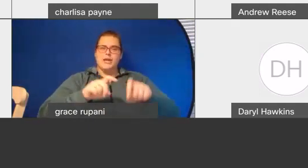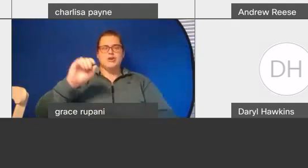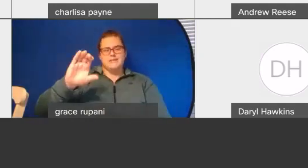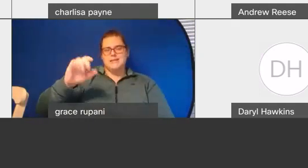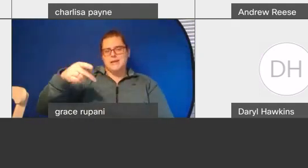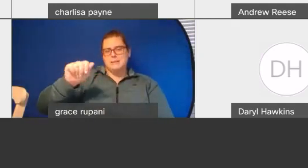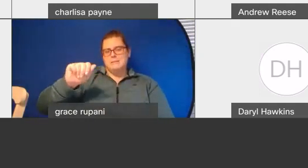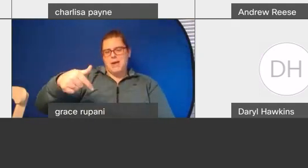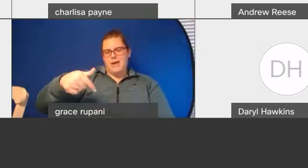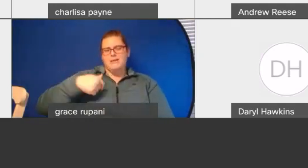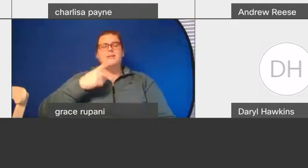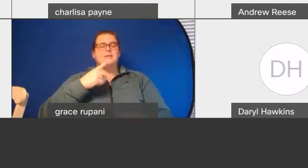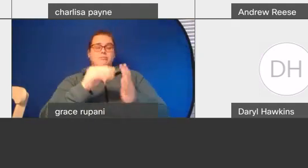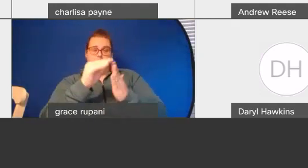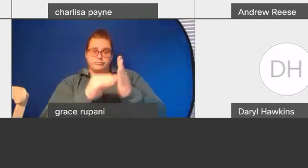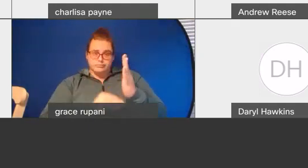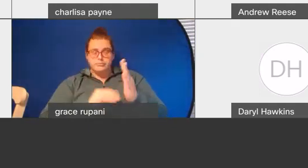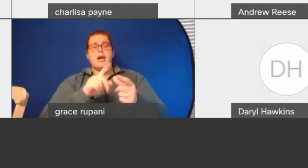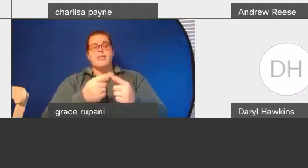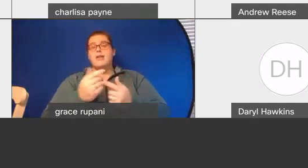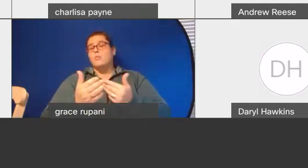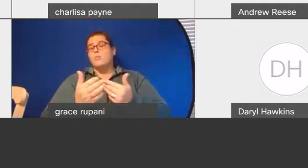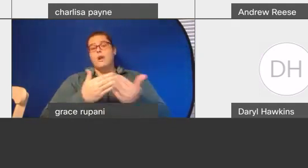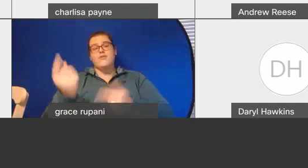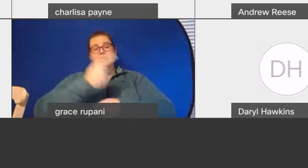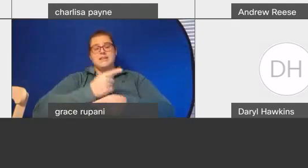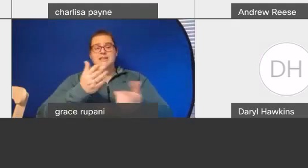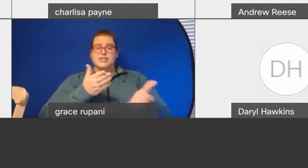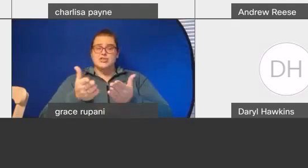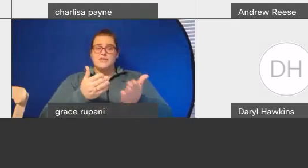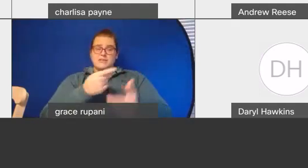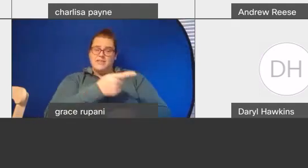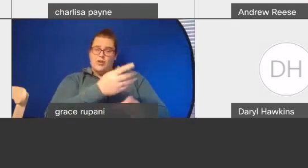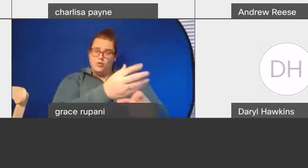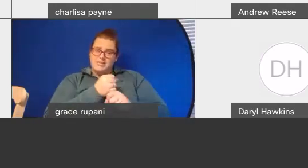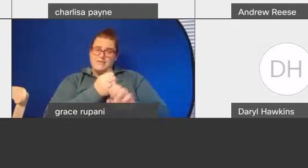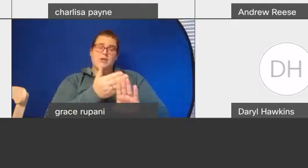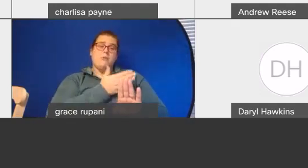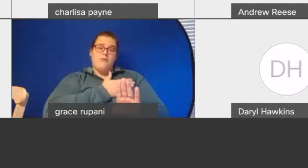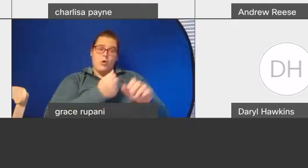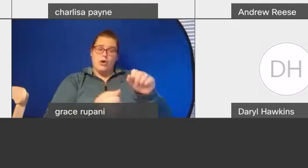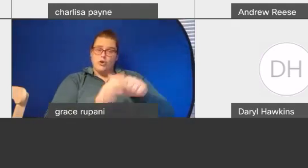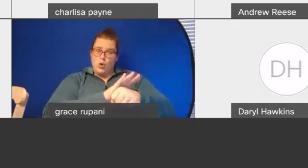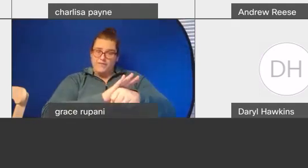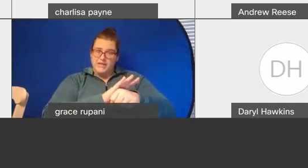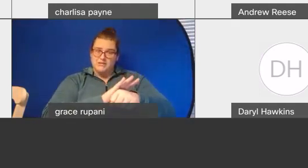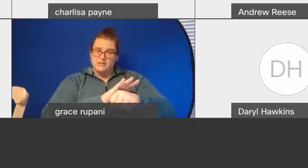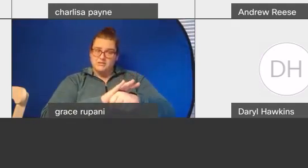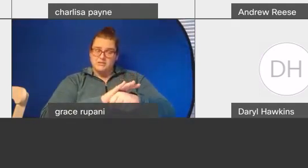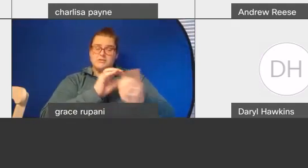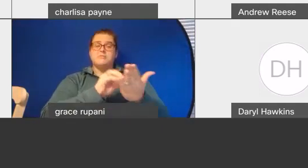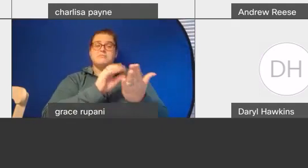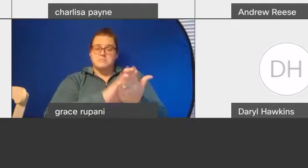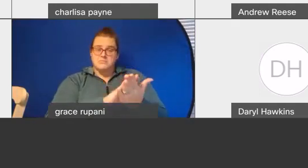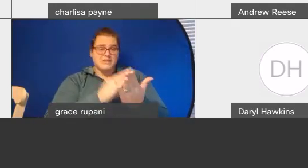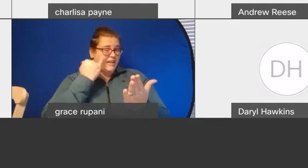day service the person was receiving prior to COVID, to the extent that person